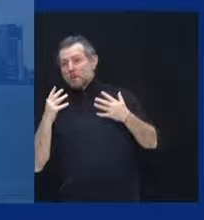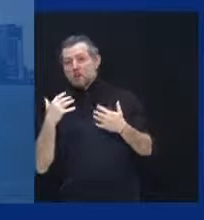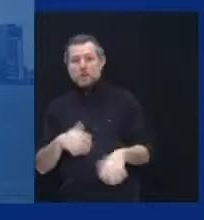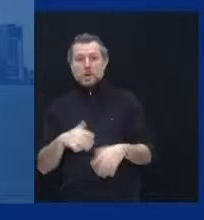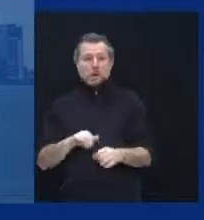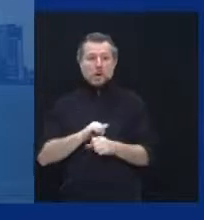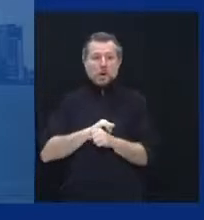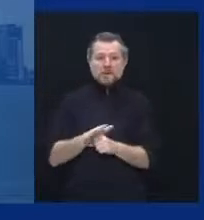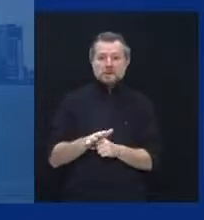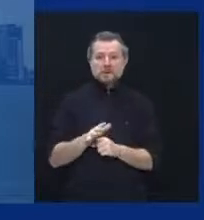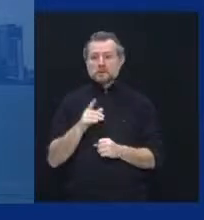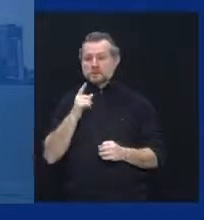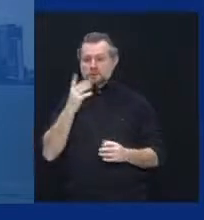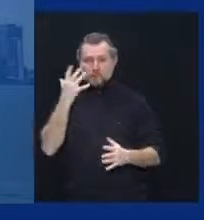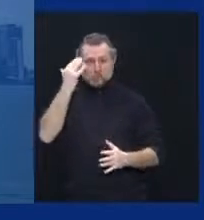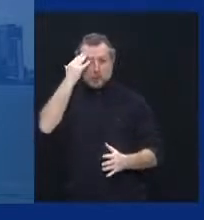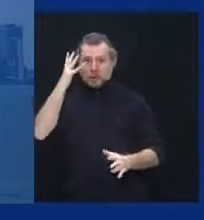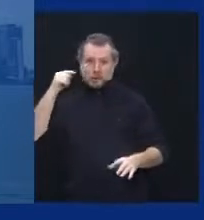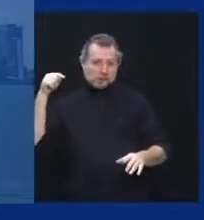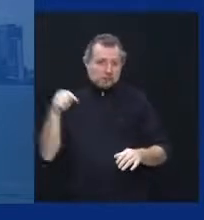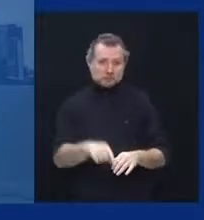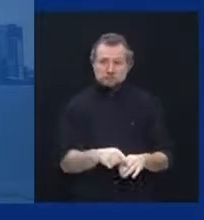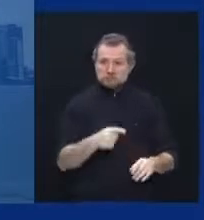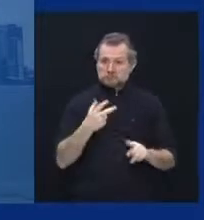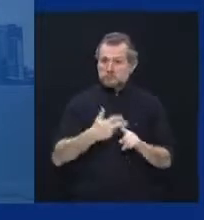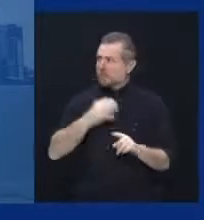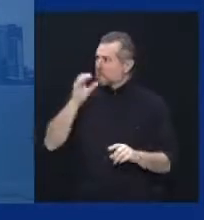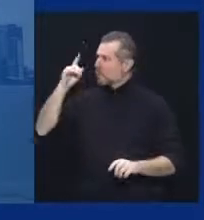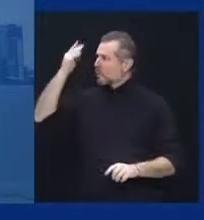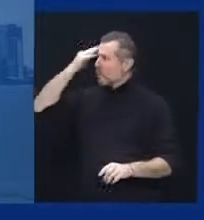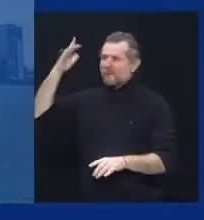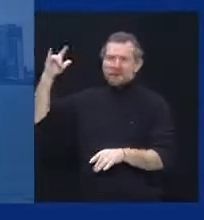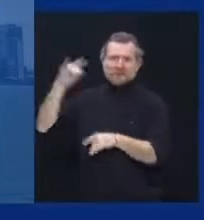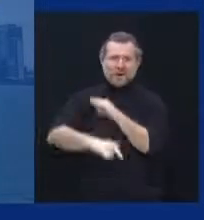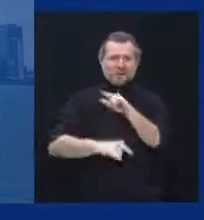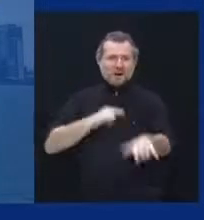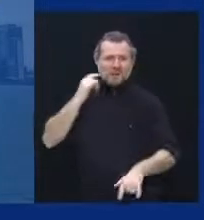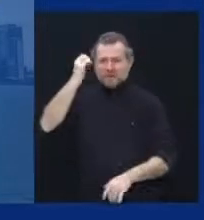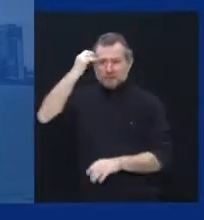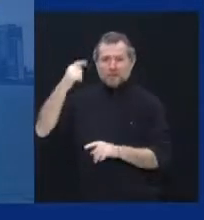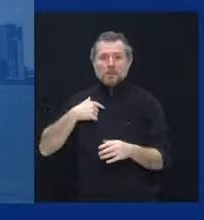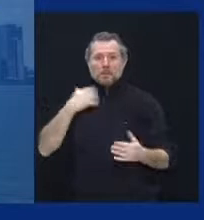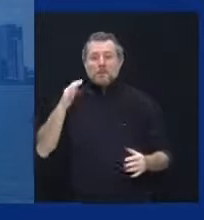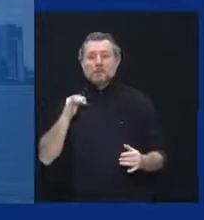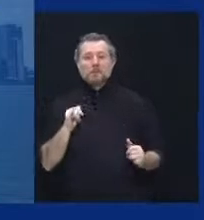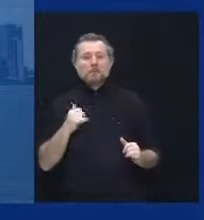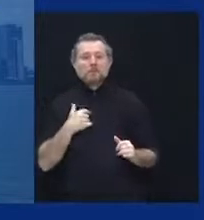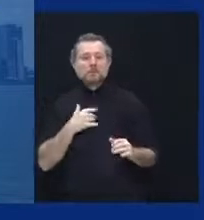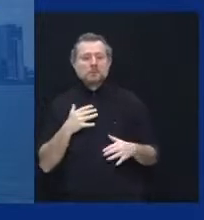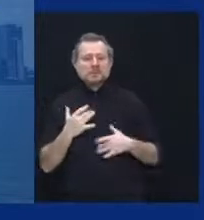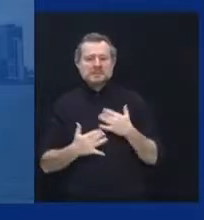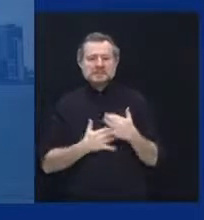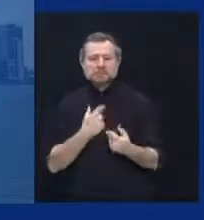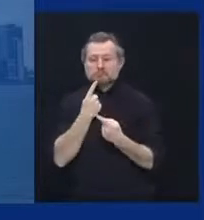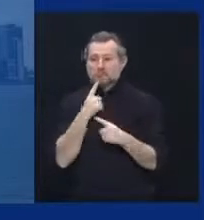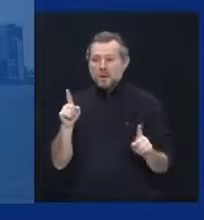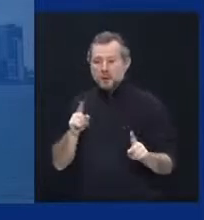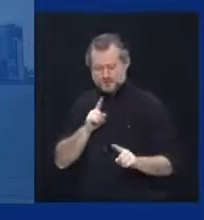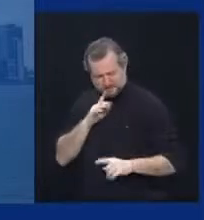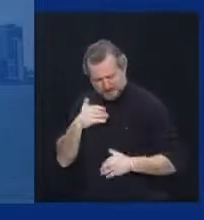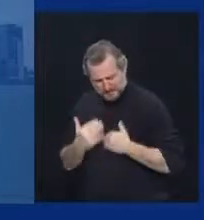knew. It was here for months, nobody knew. We dealt with it. The infection rate went